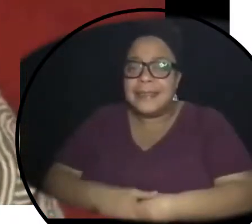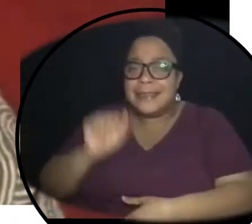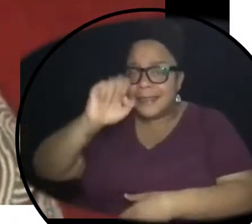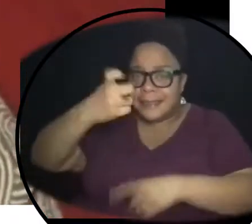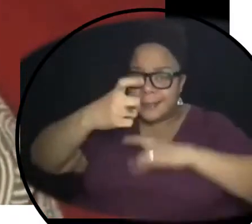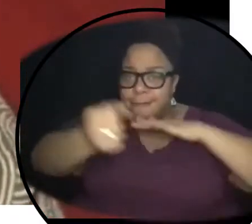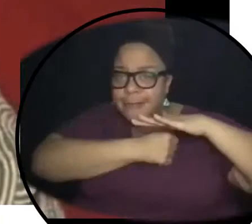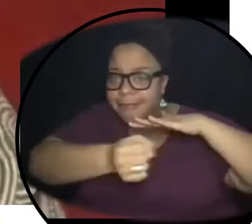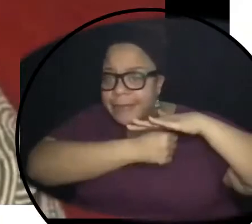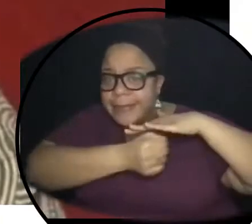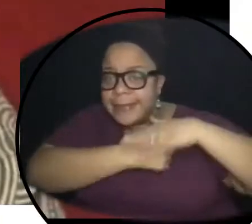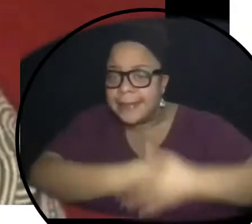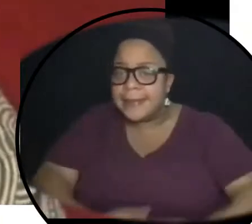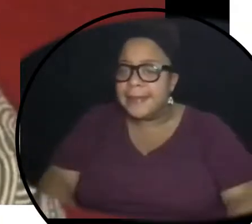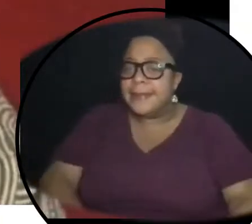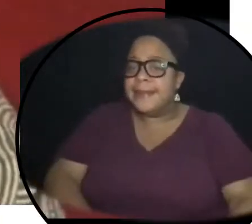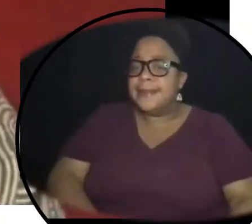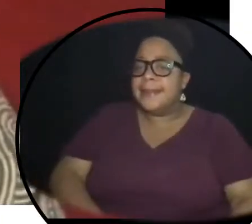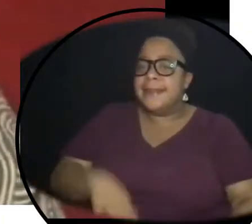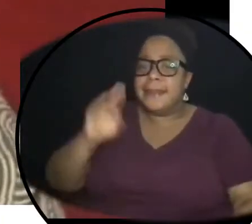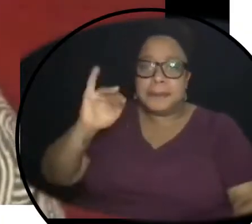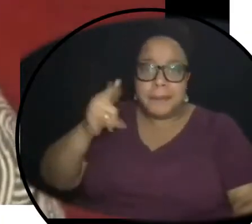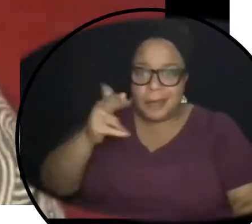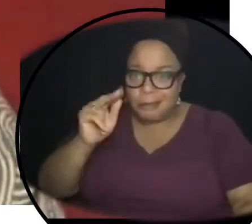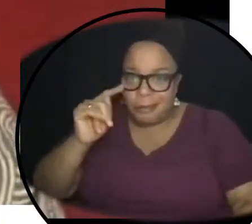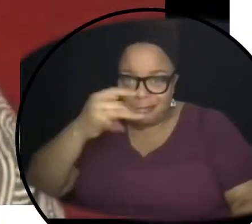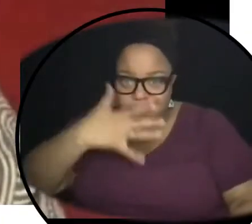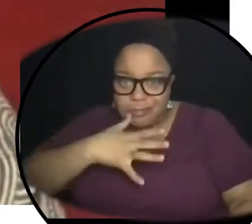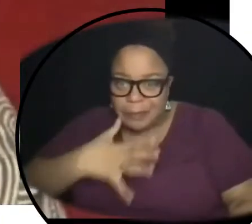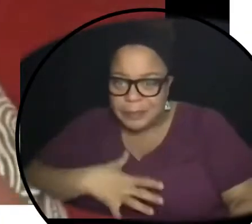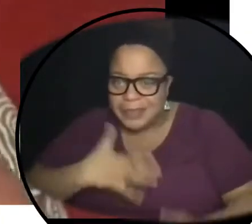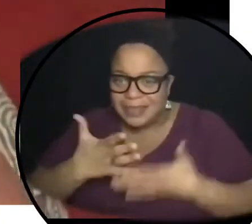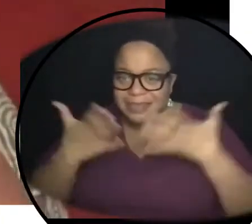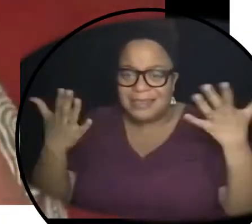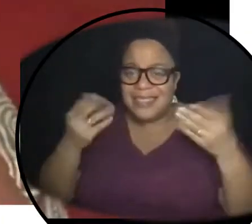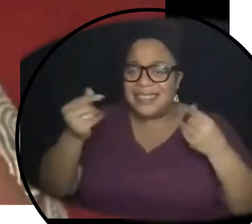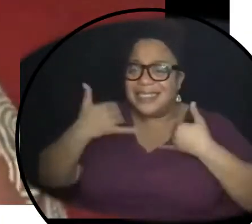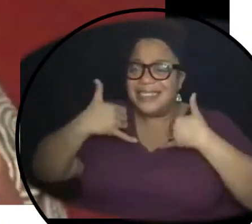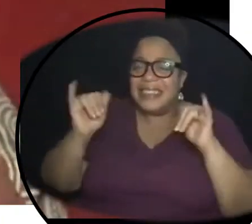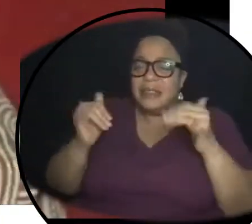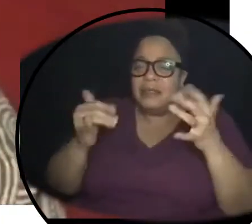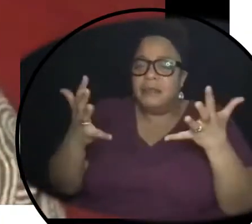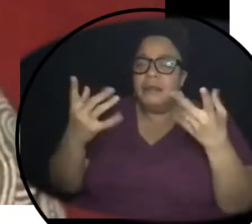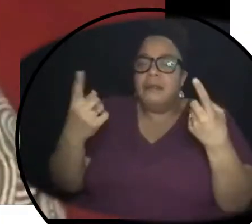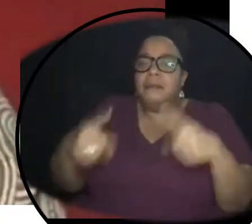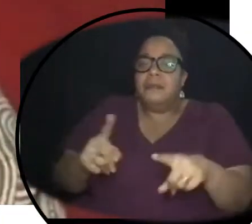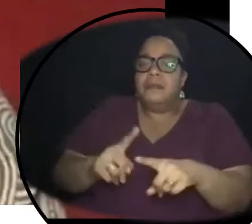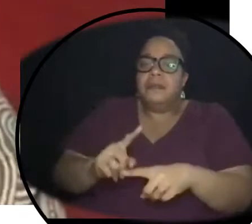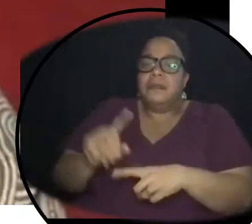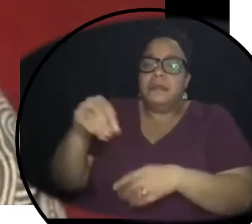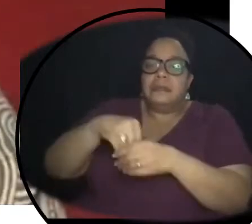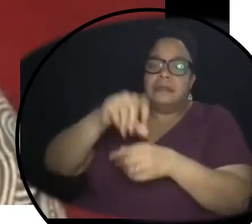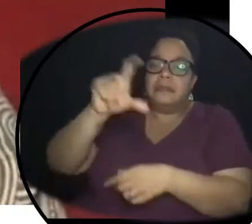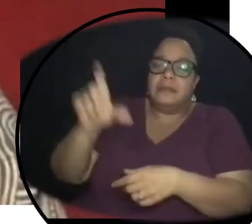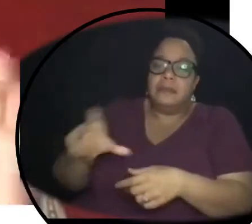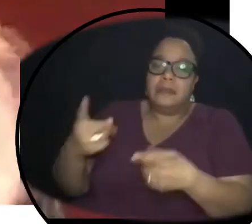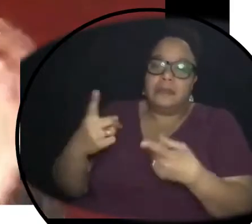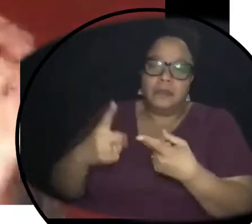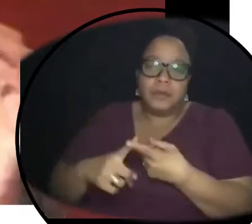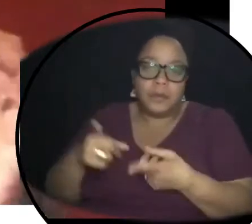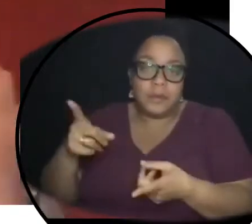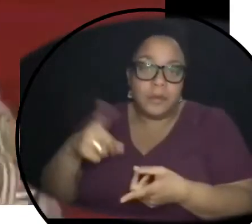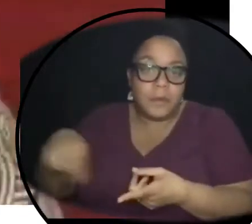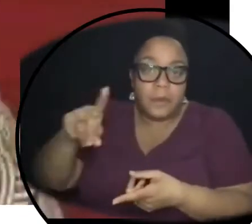Black lives too, and that they also matter, and that these injustices